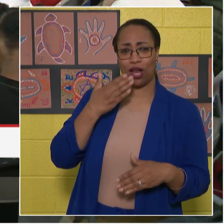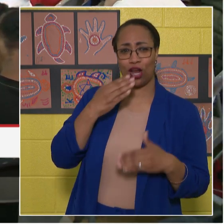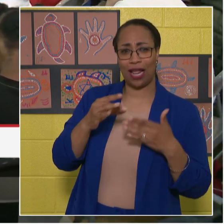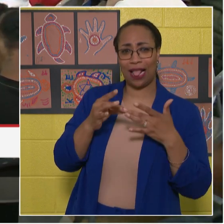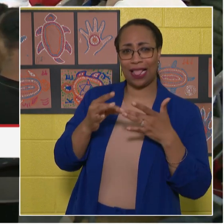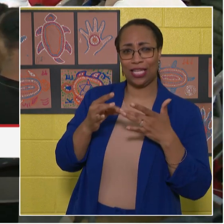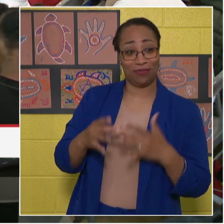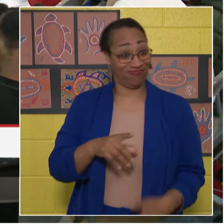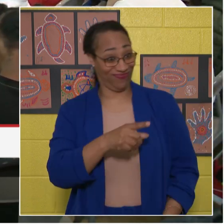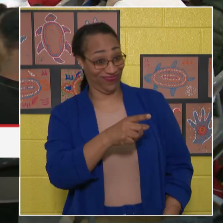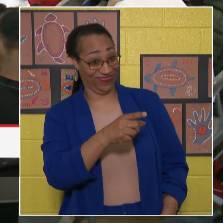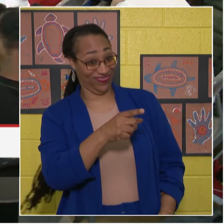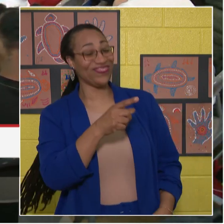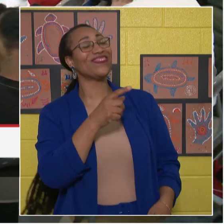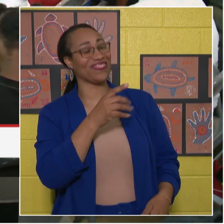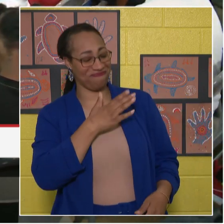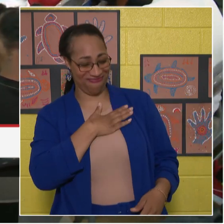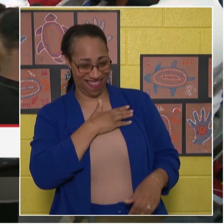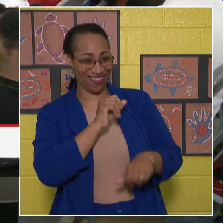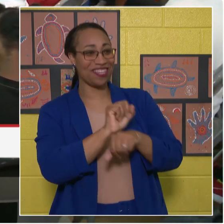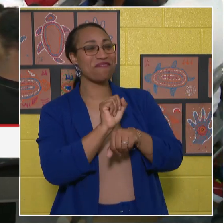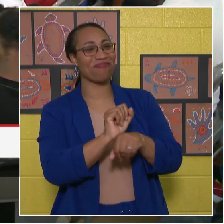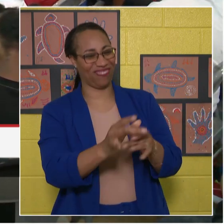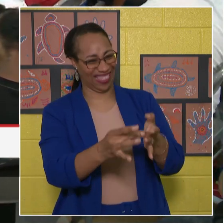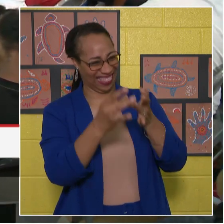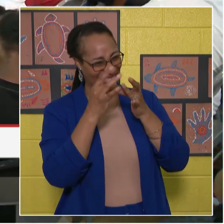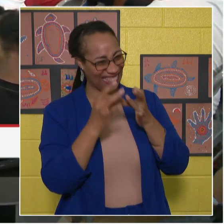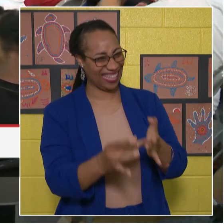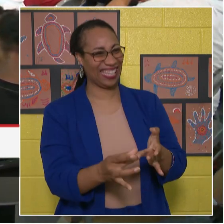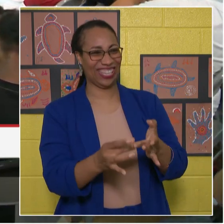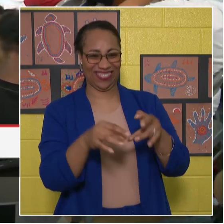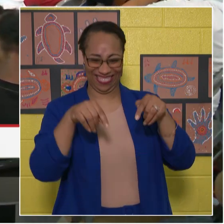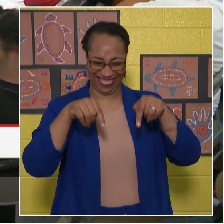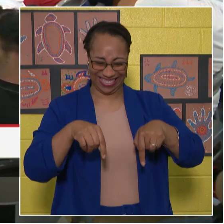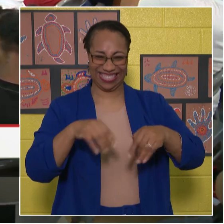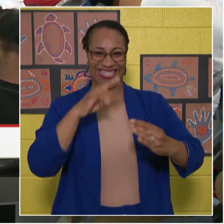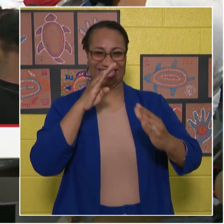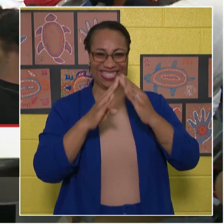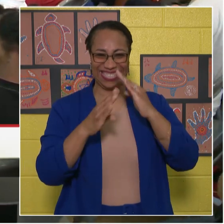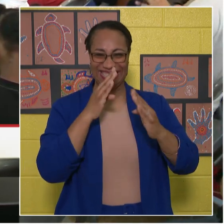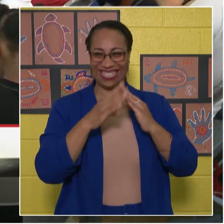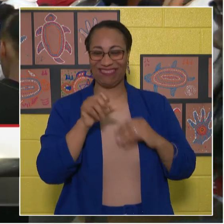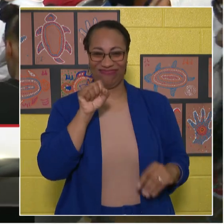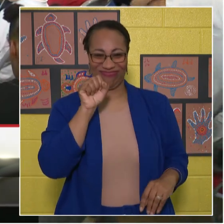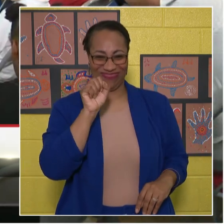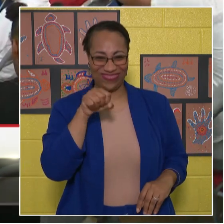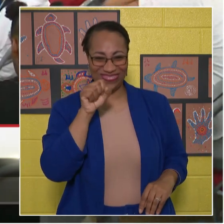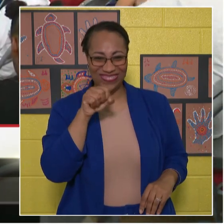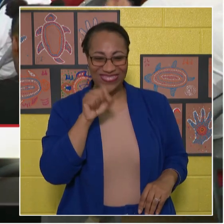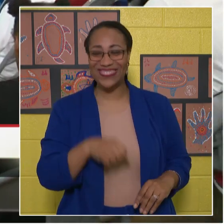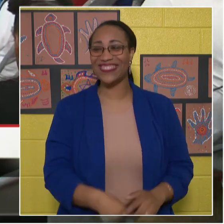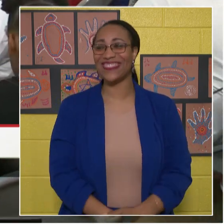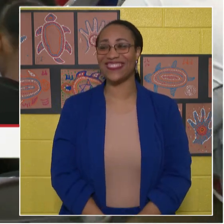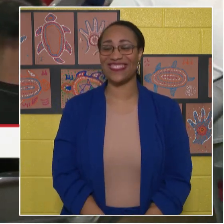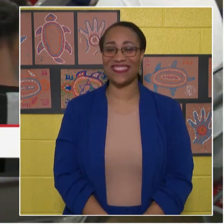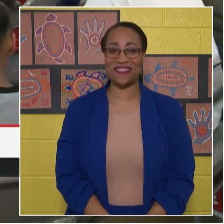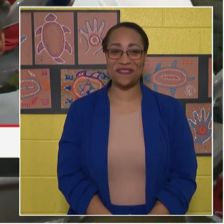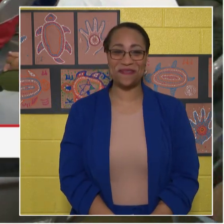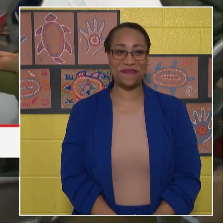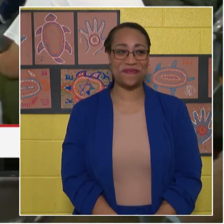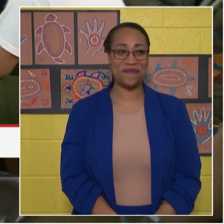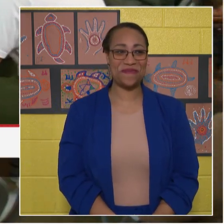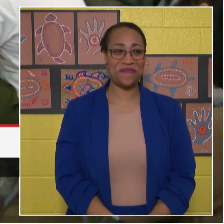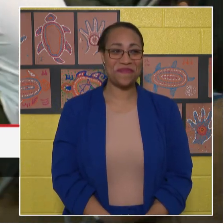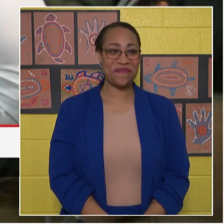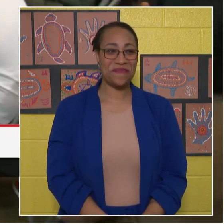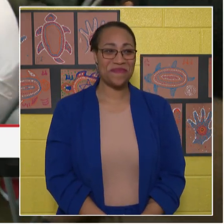of my job is leadership for all of the city. You make our safety